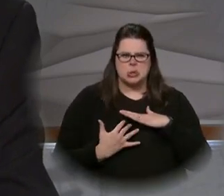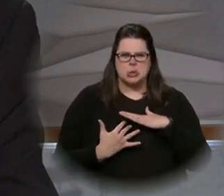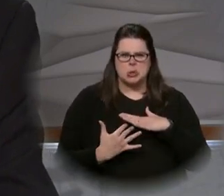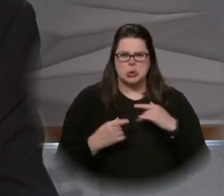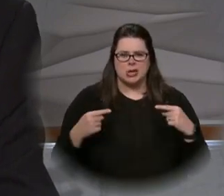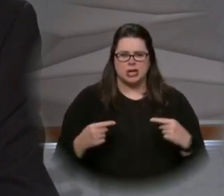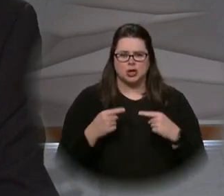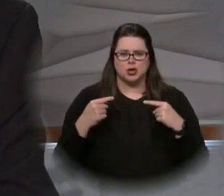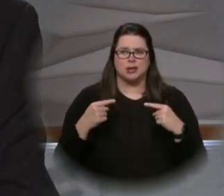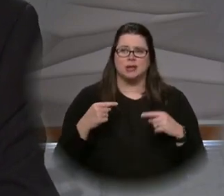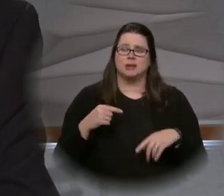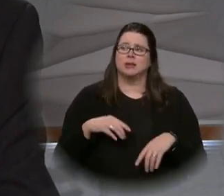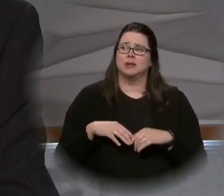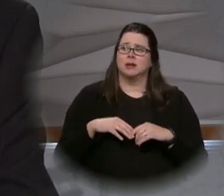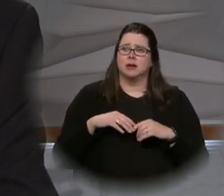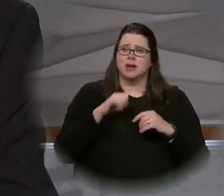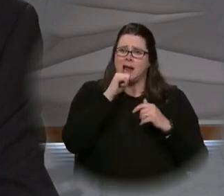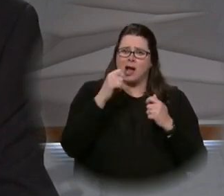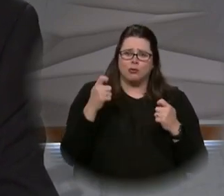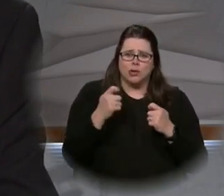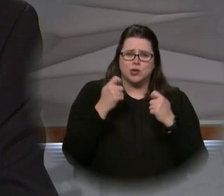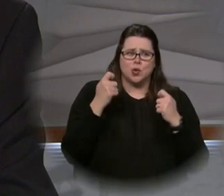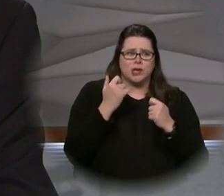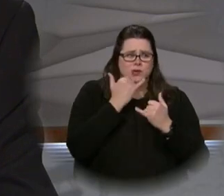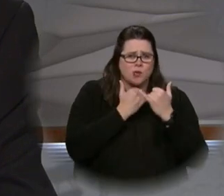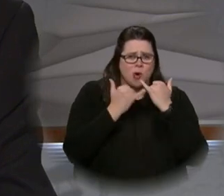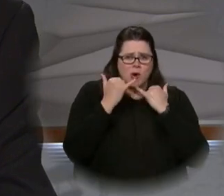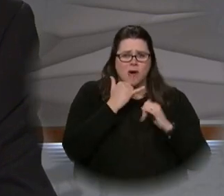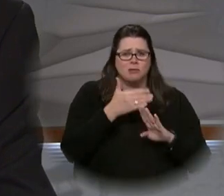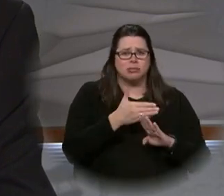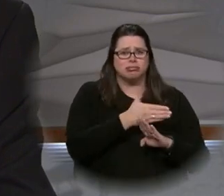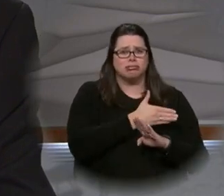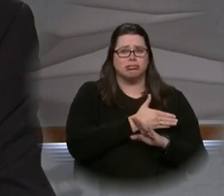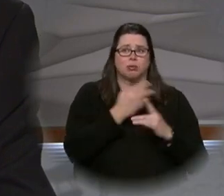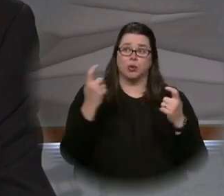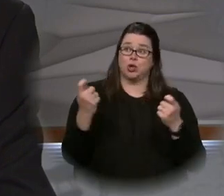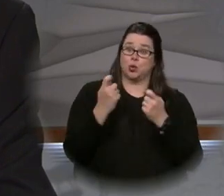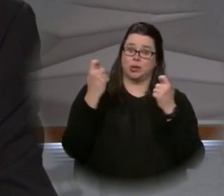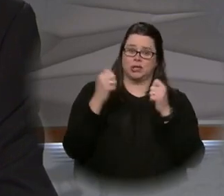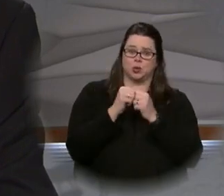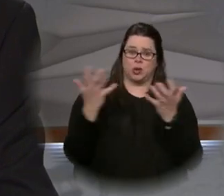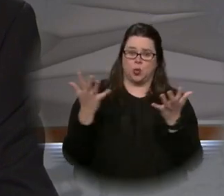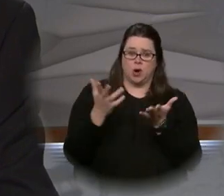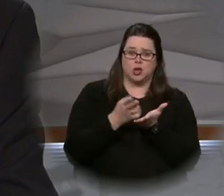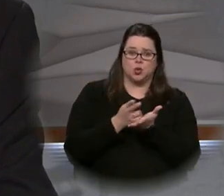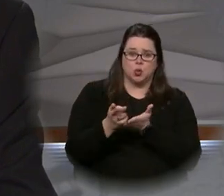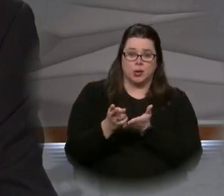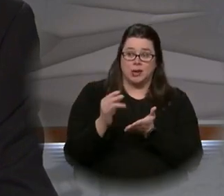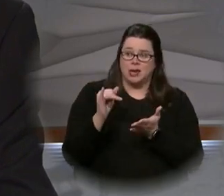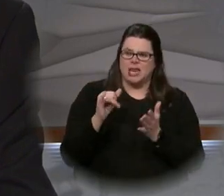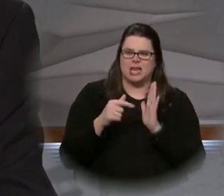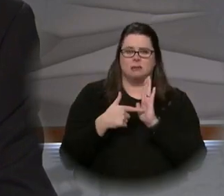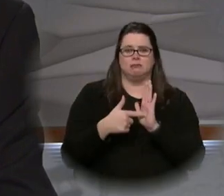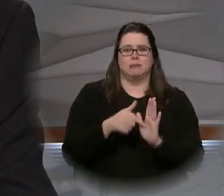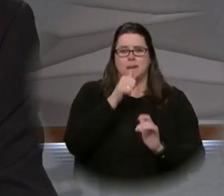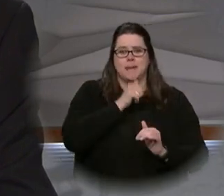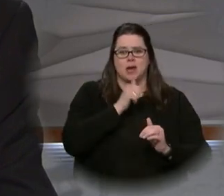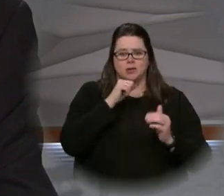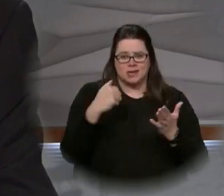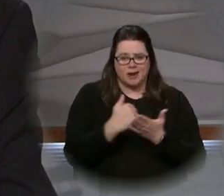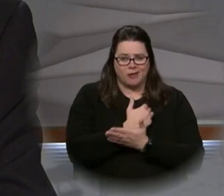injury. It does not rejoice over wrongdoing, but rejoices with the truth. It bears all